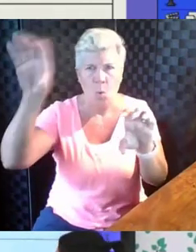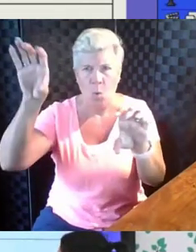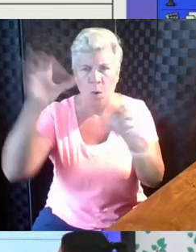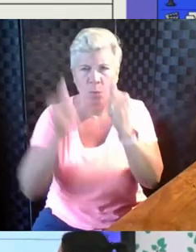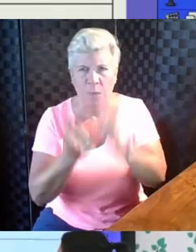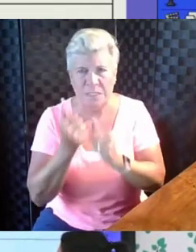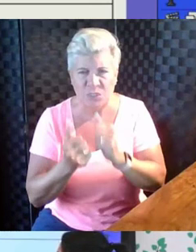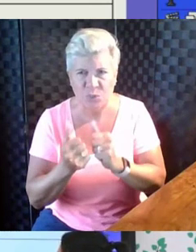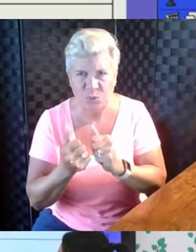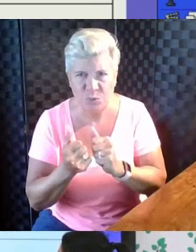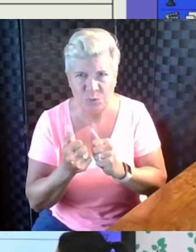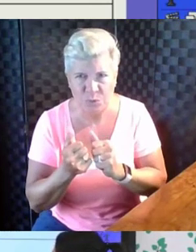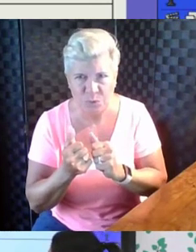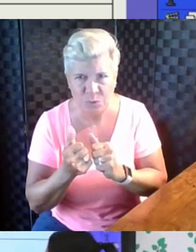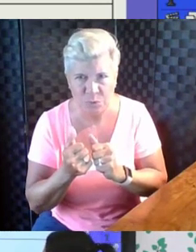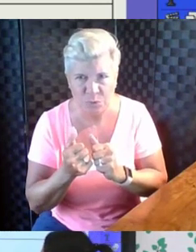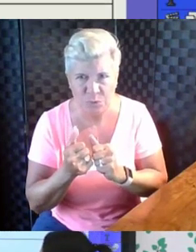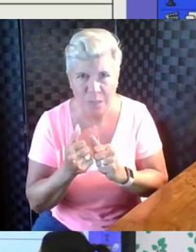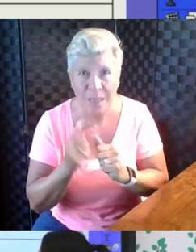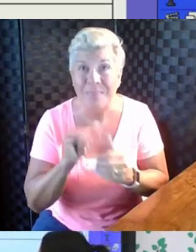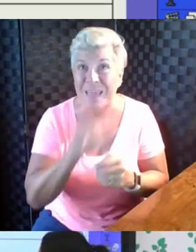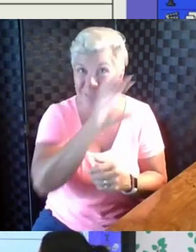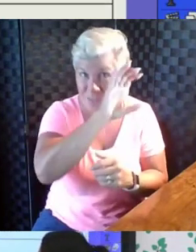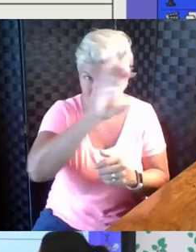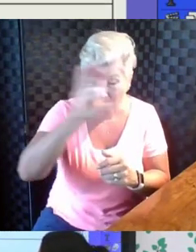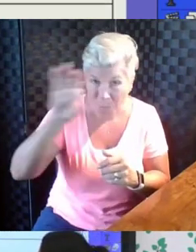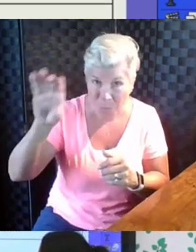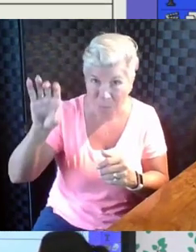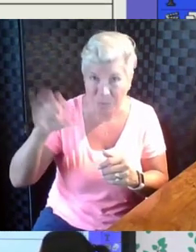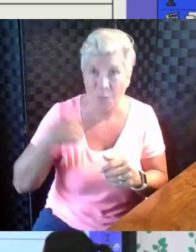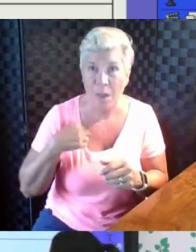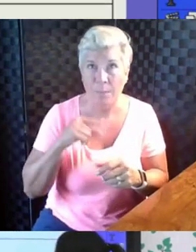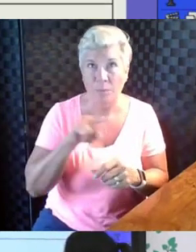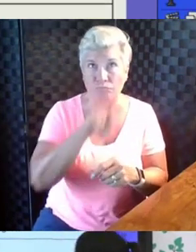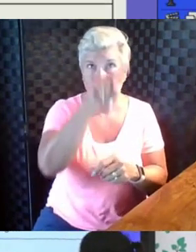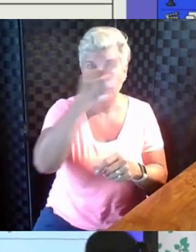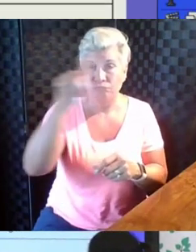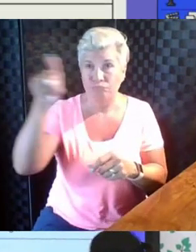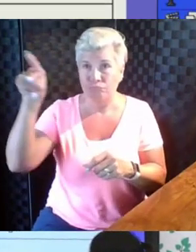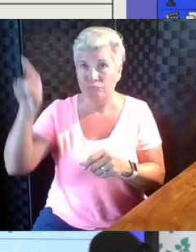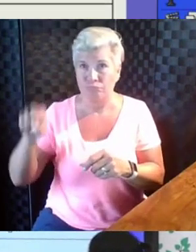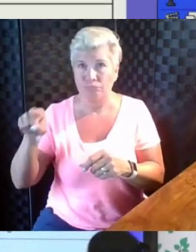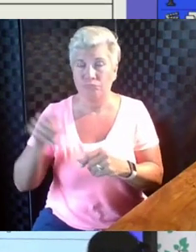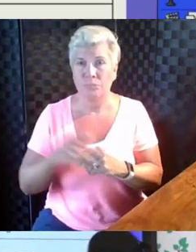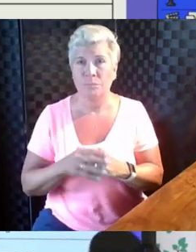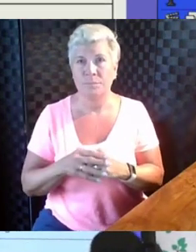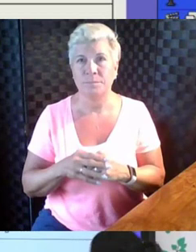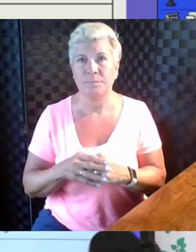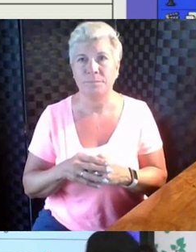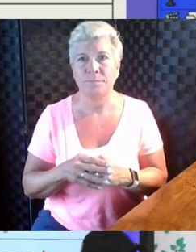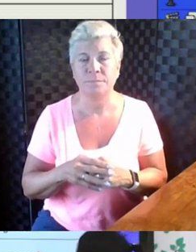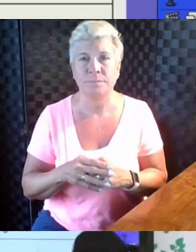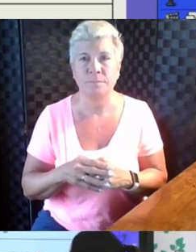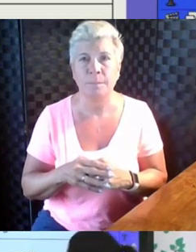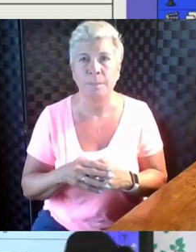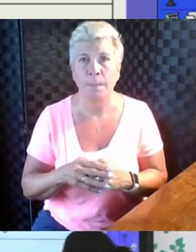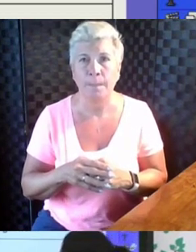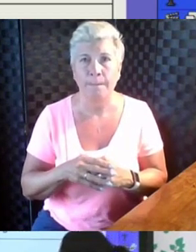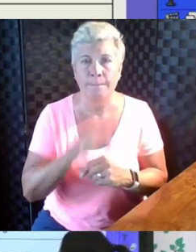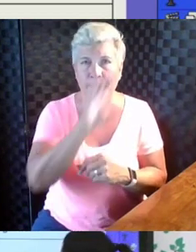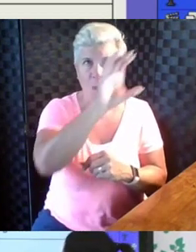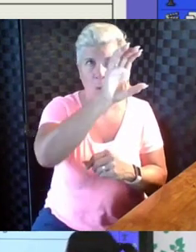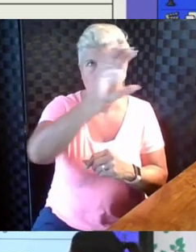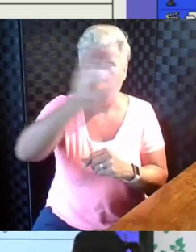whole garden? That's our whole. So I'm going to create this bar for our whole.